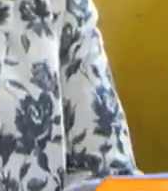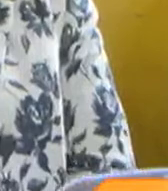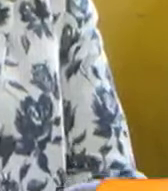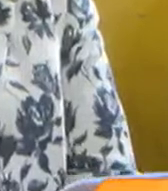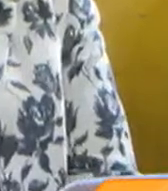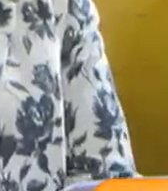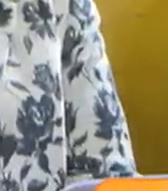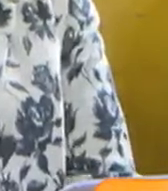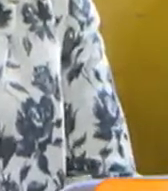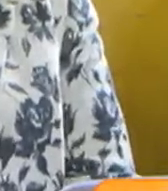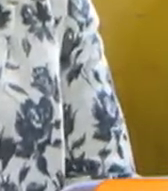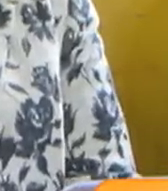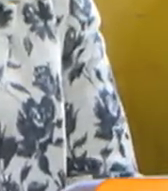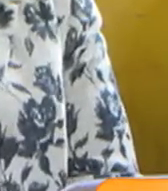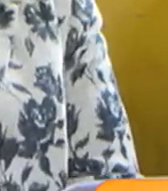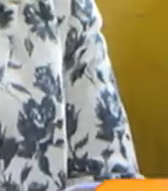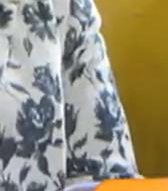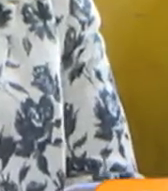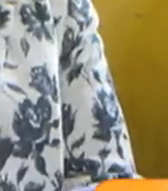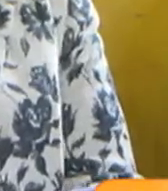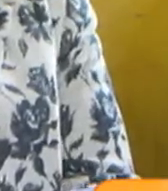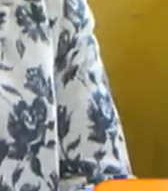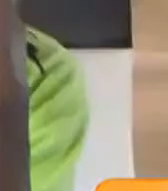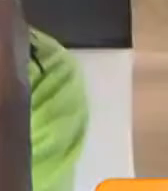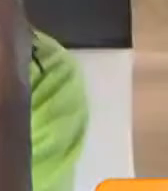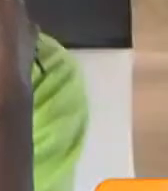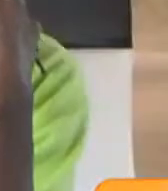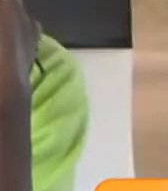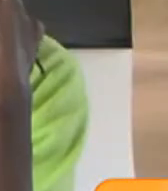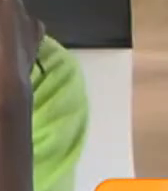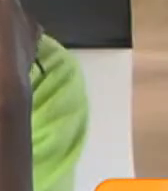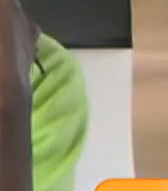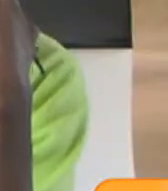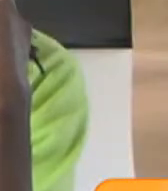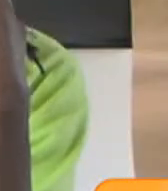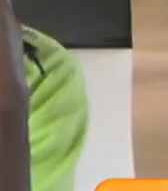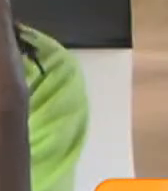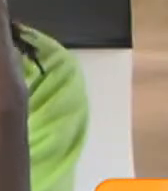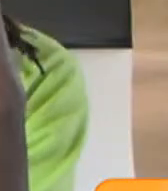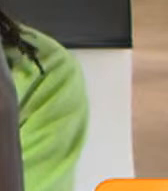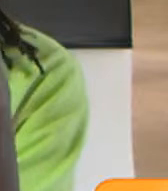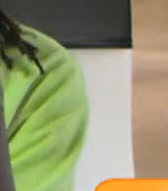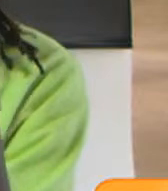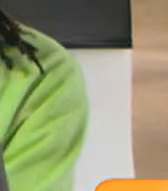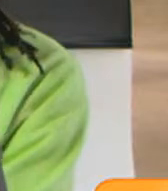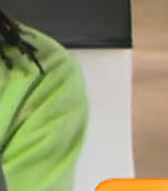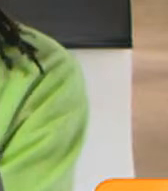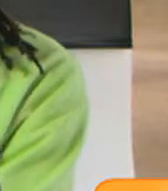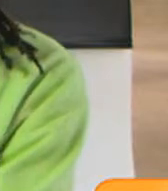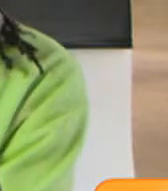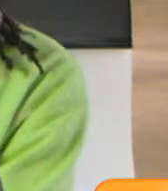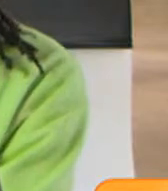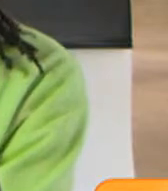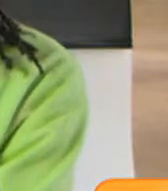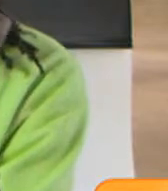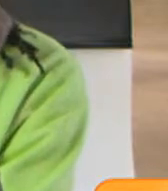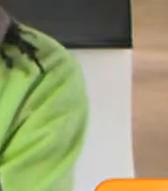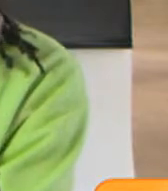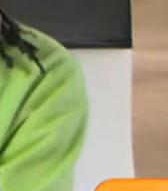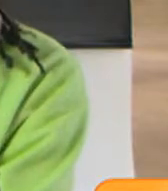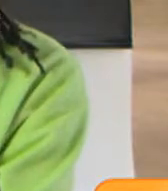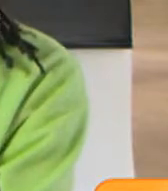on a rigorous campaign across the country to end the triple threat that impedes ending AIDS as a public health